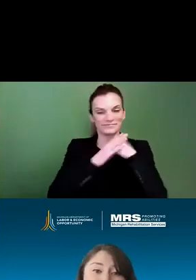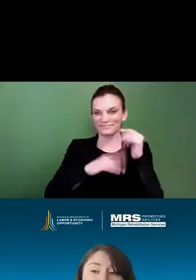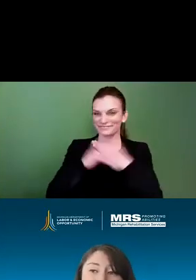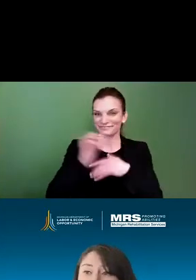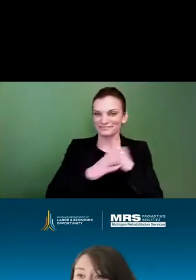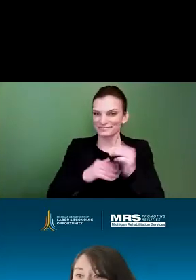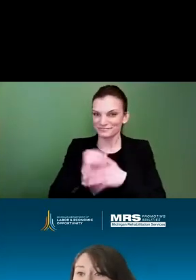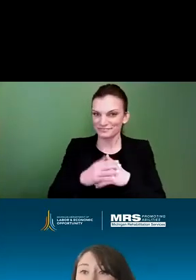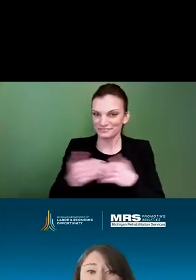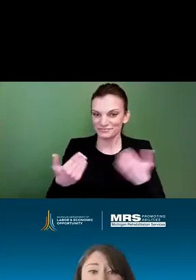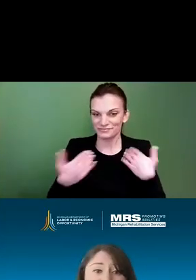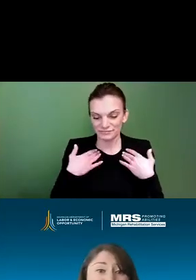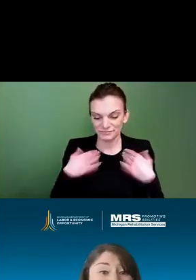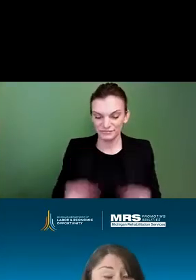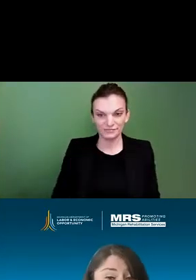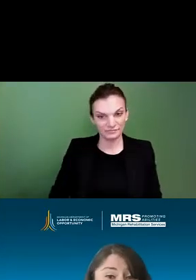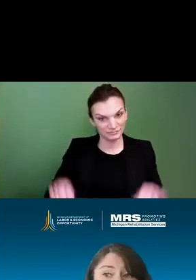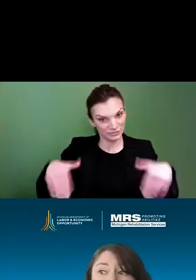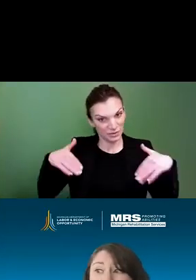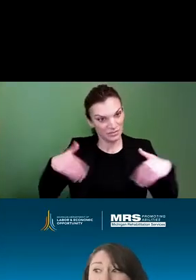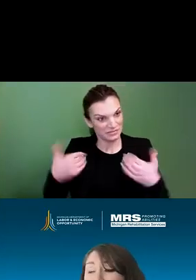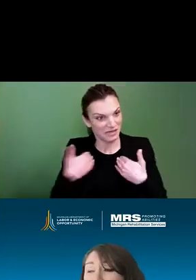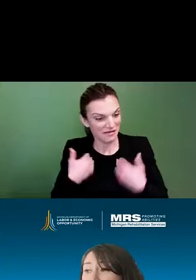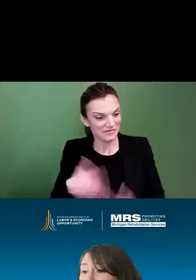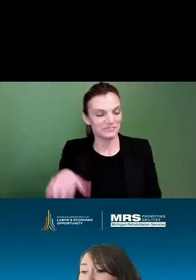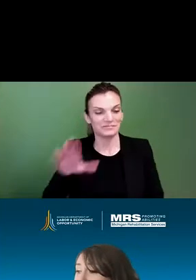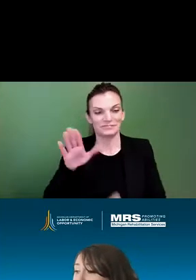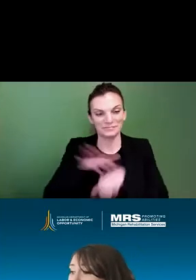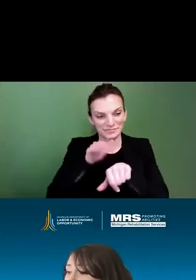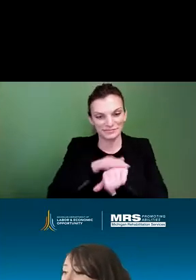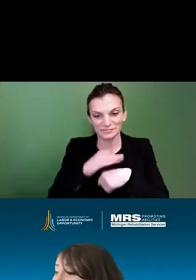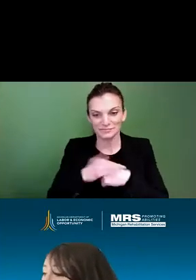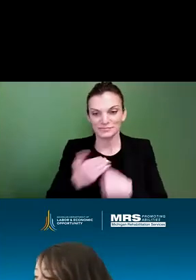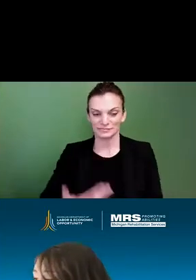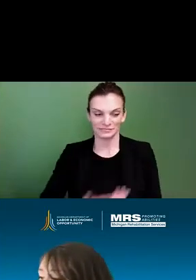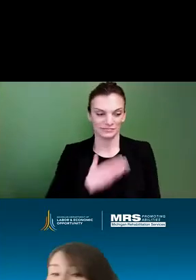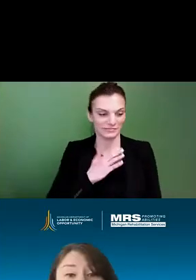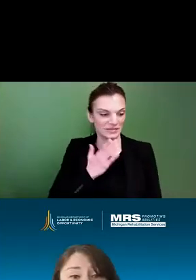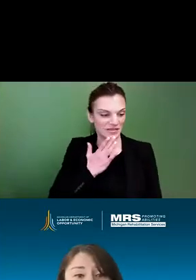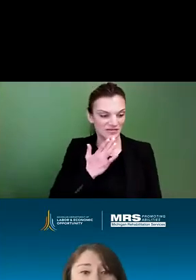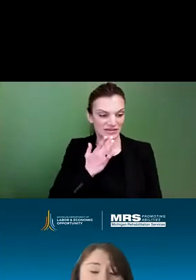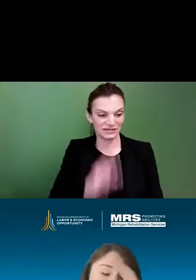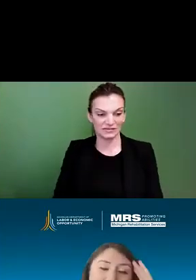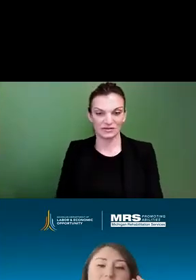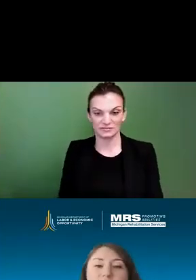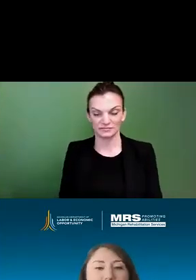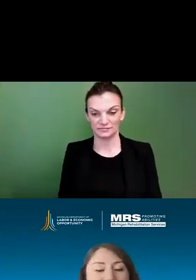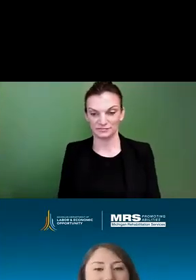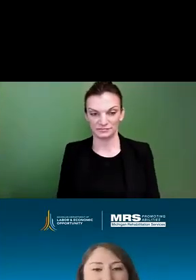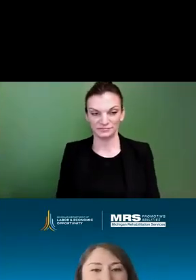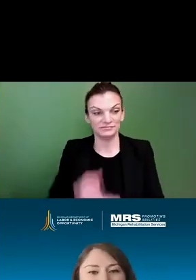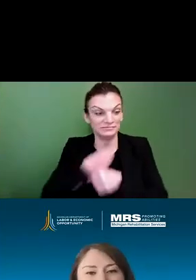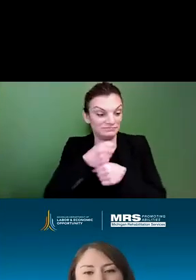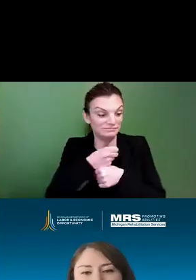have sweatpants and our pets and our favorite coffee mug, right? Makes